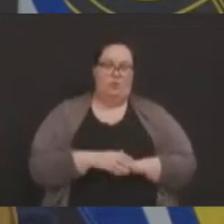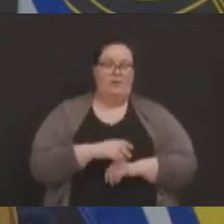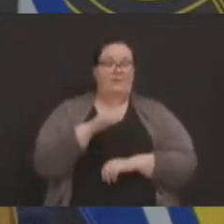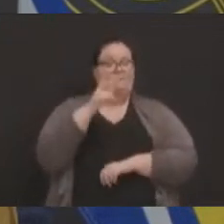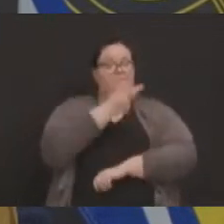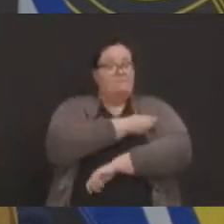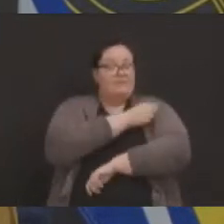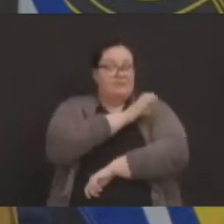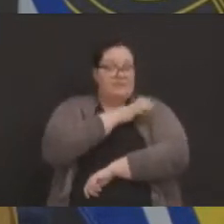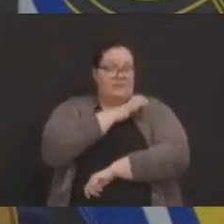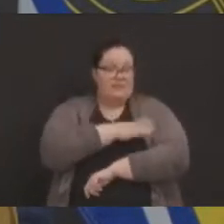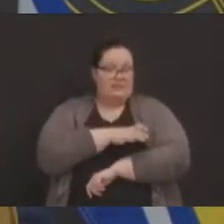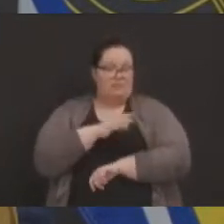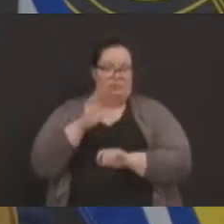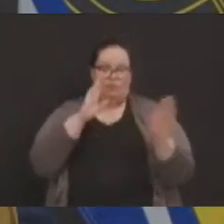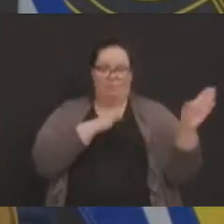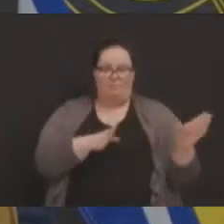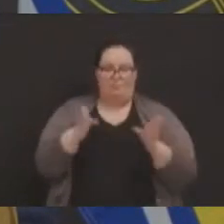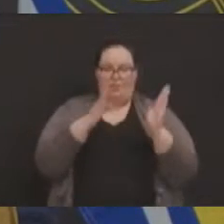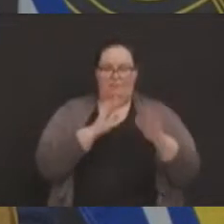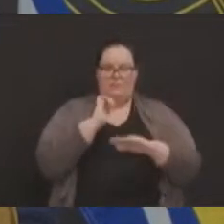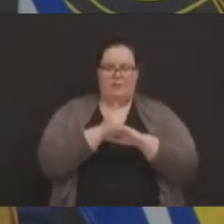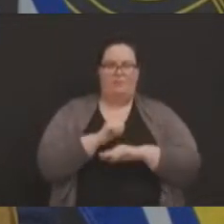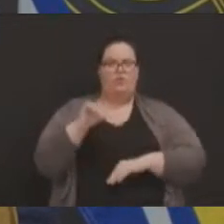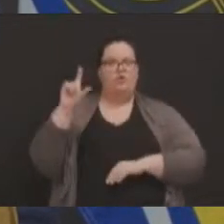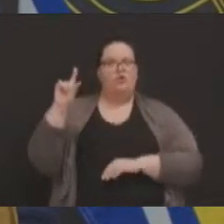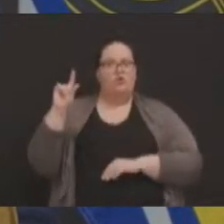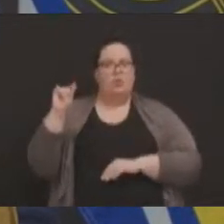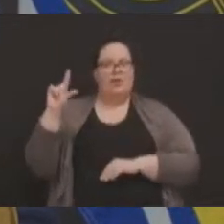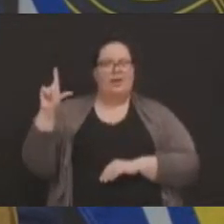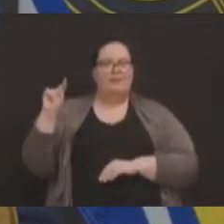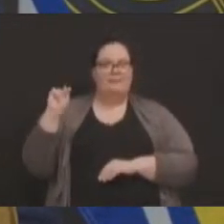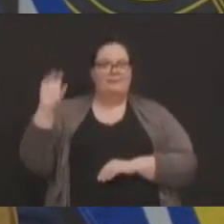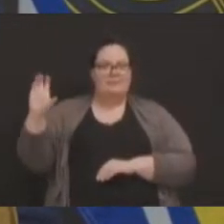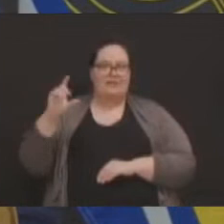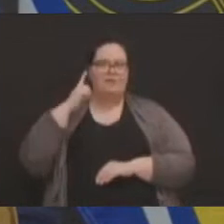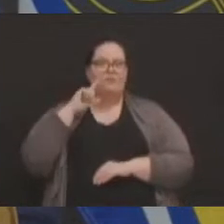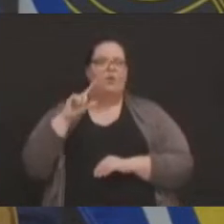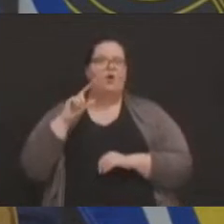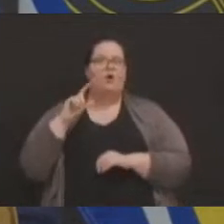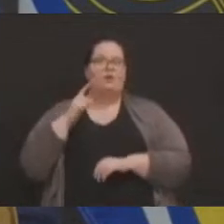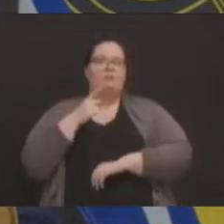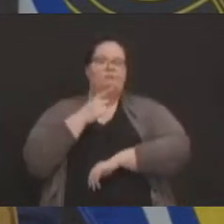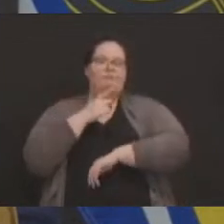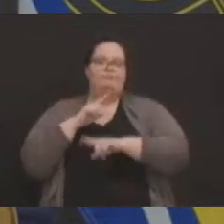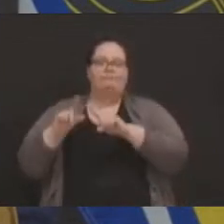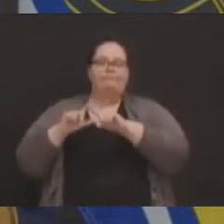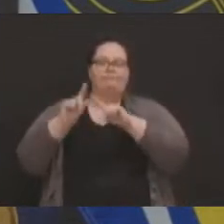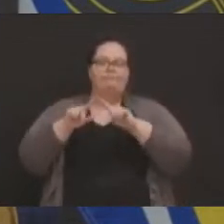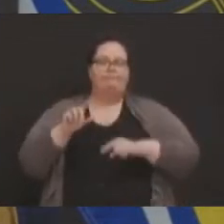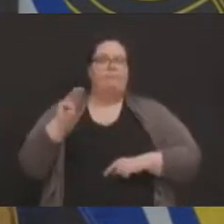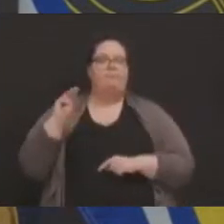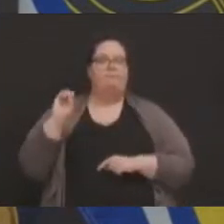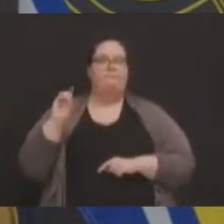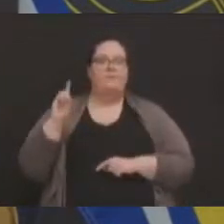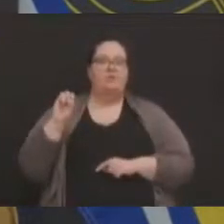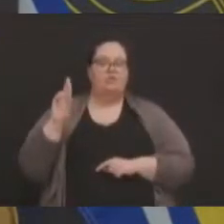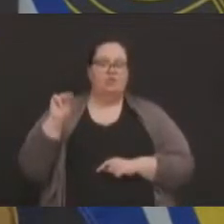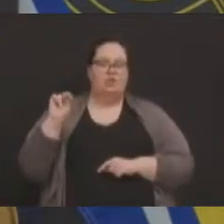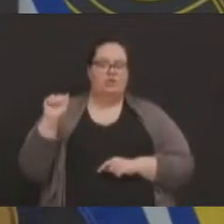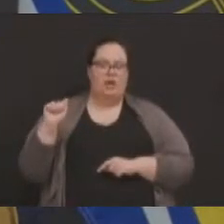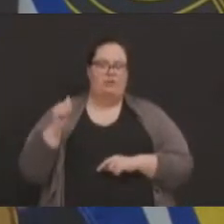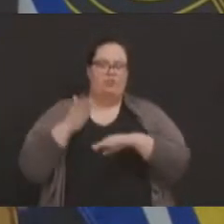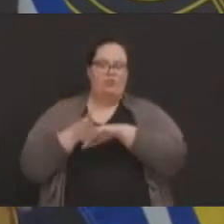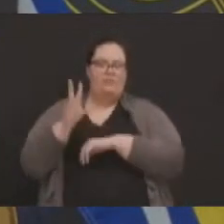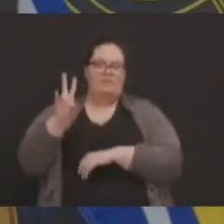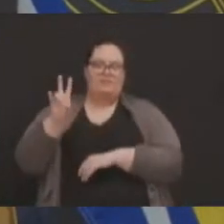than 750 people. And more than 1,600 healthcare workers are scheduled to get their second dose of the vaccine